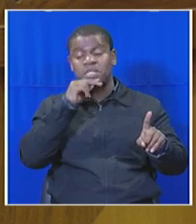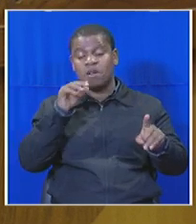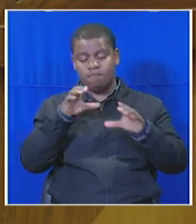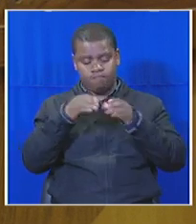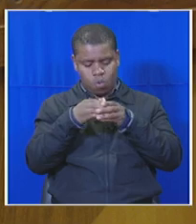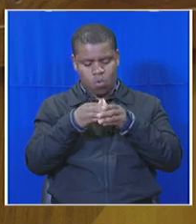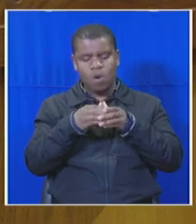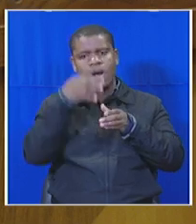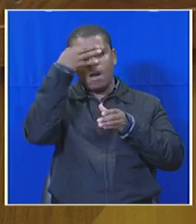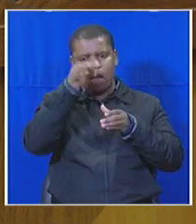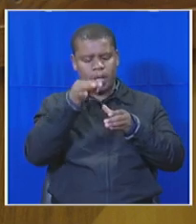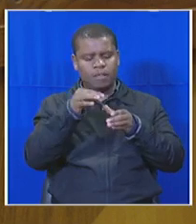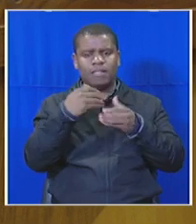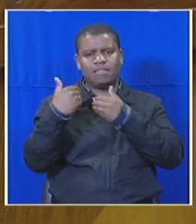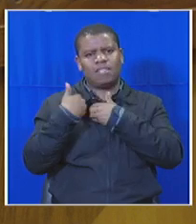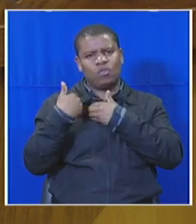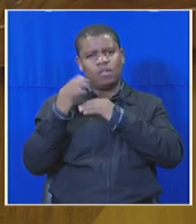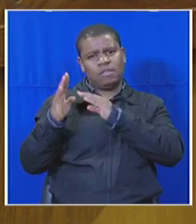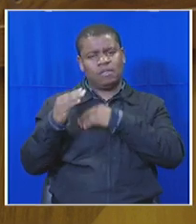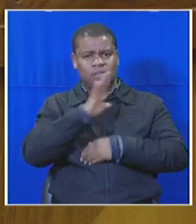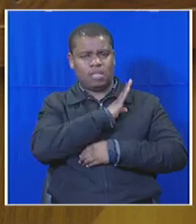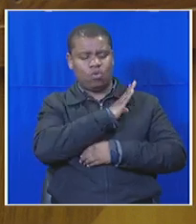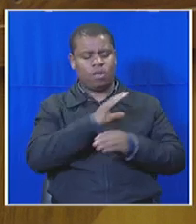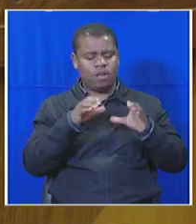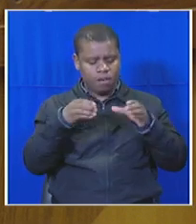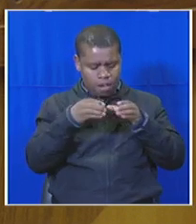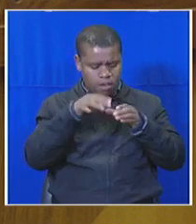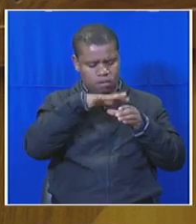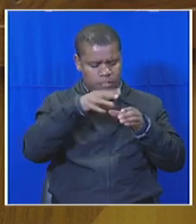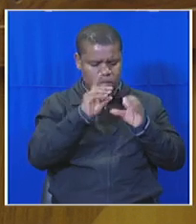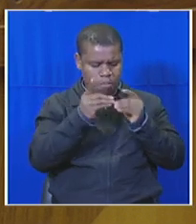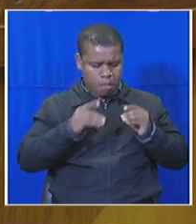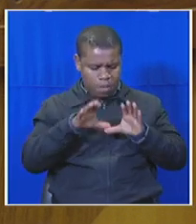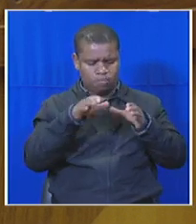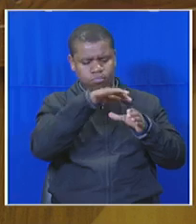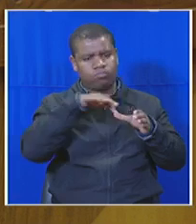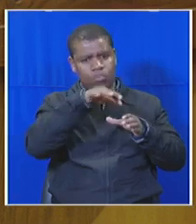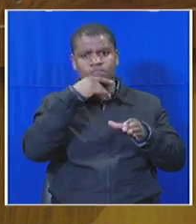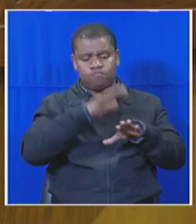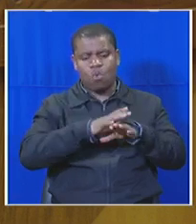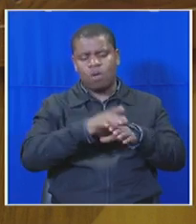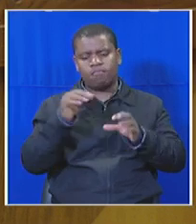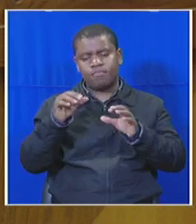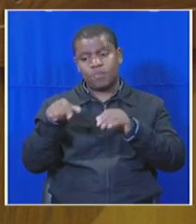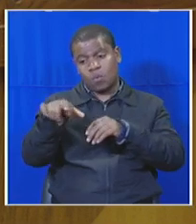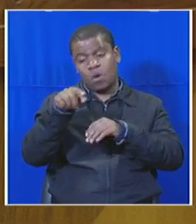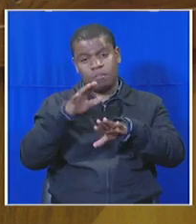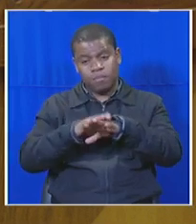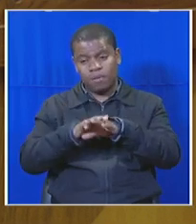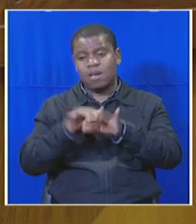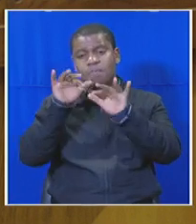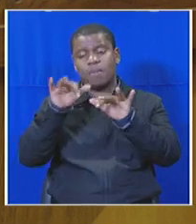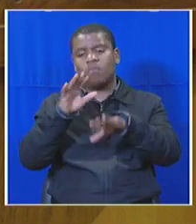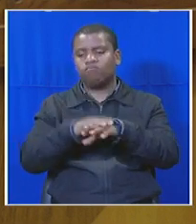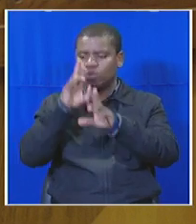cluster with a view to ensuring that the law enforcement officers gain necessary respect from the population of